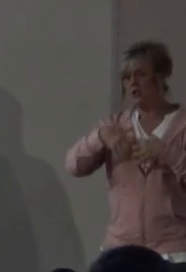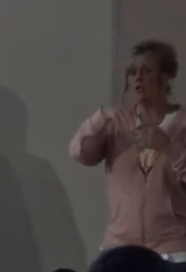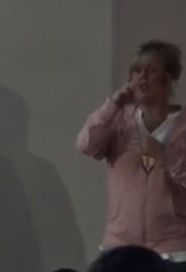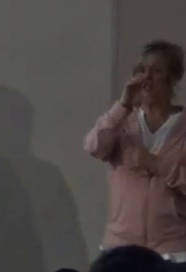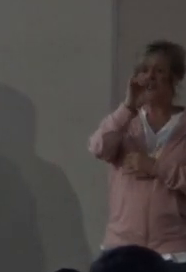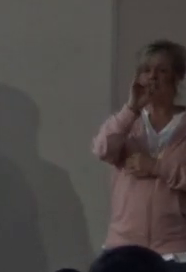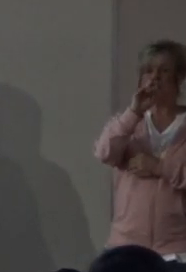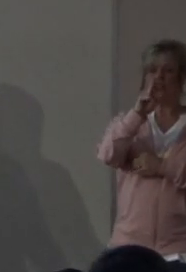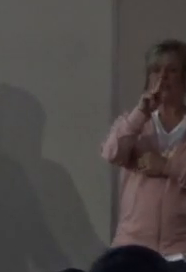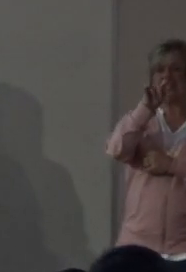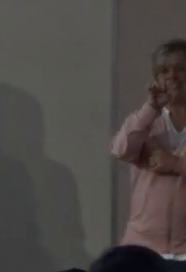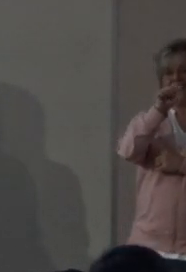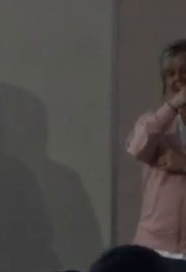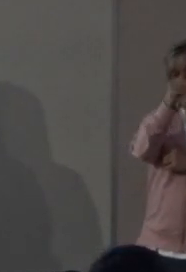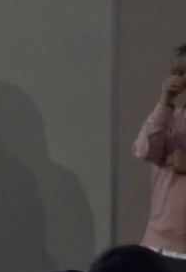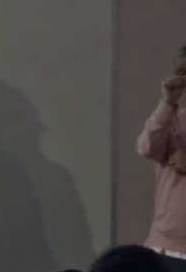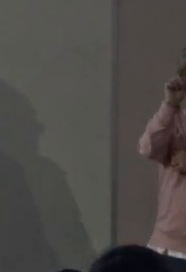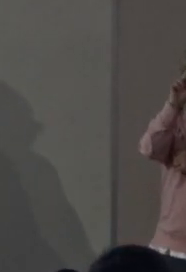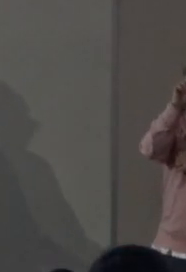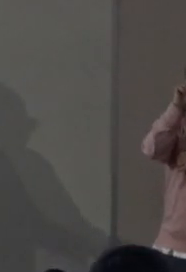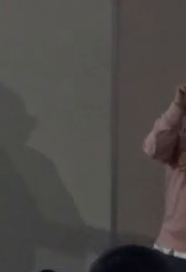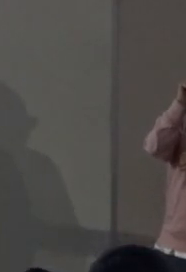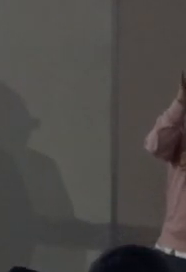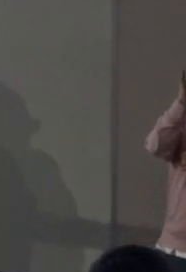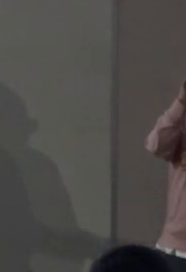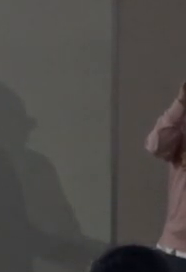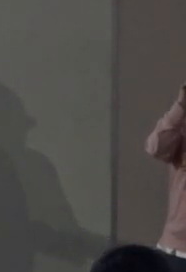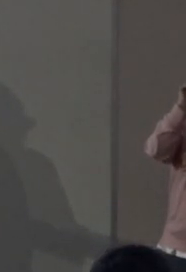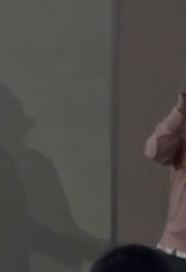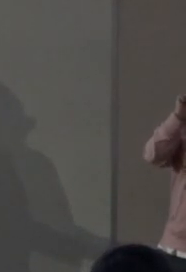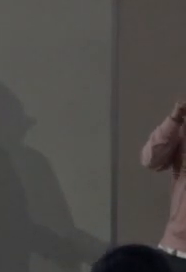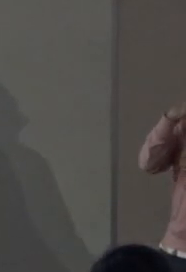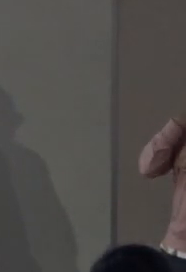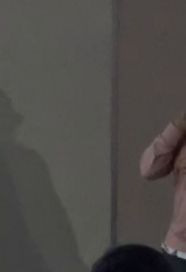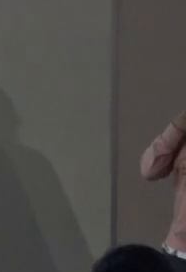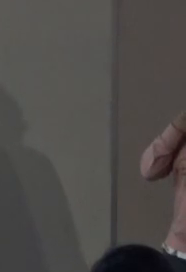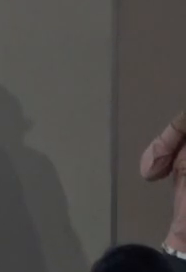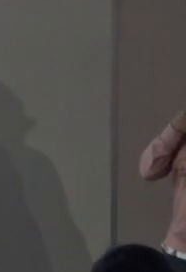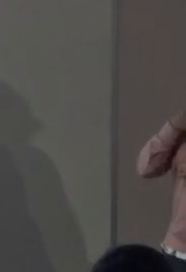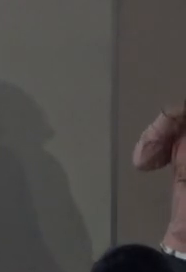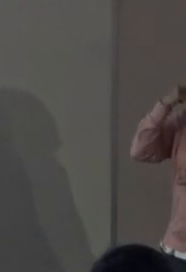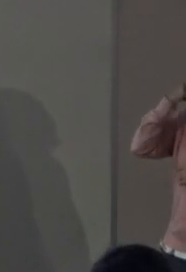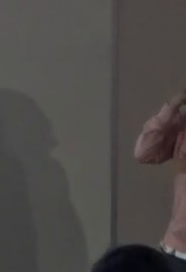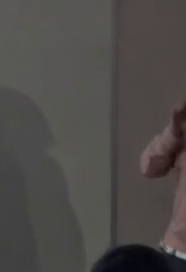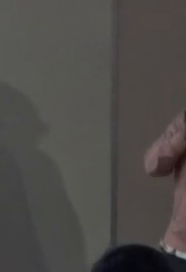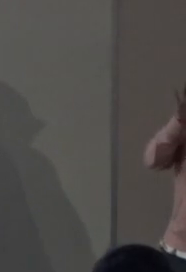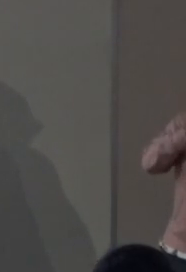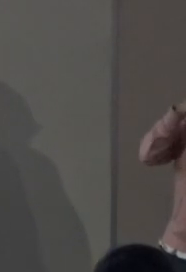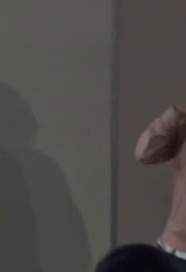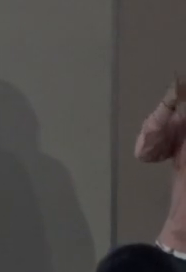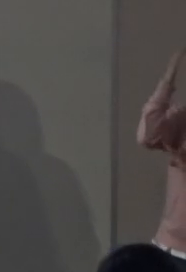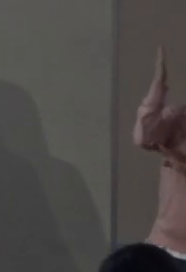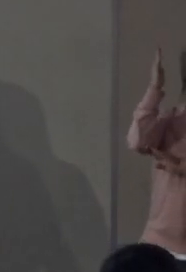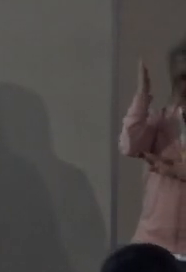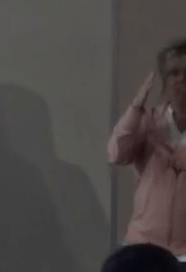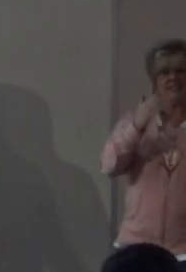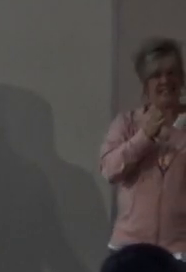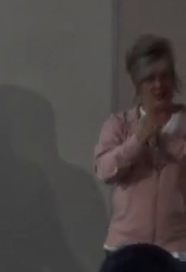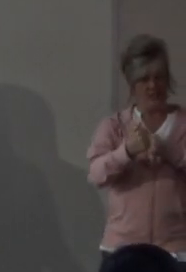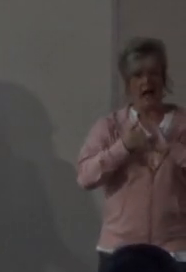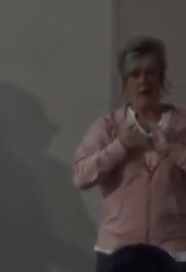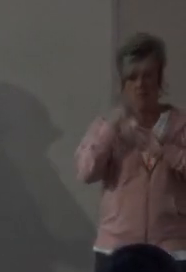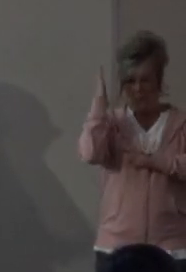cool. Develop better presentation skills? I think so. I mean, here I am presenting. I think